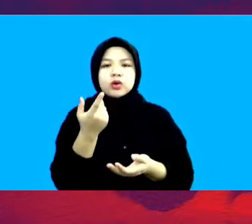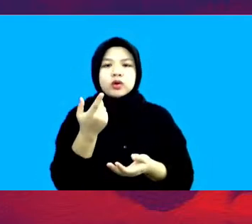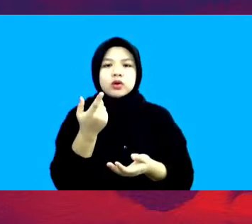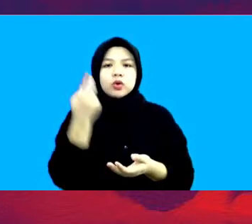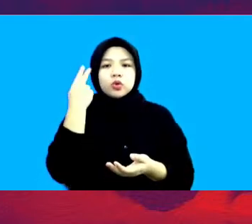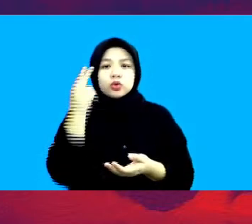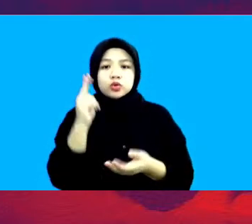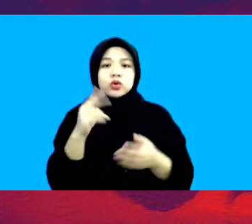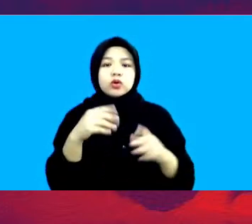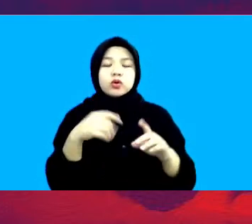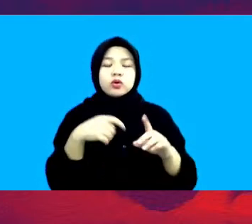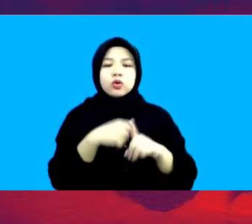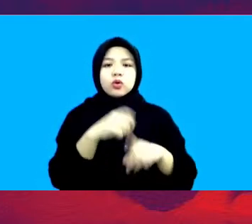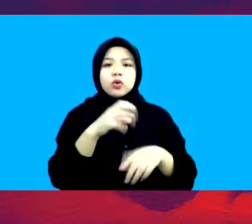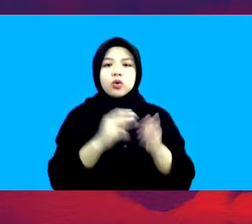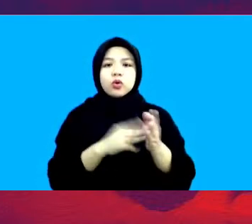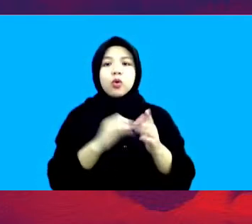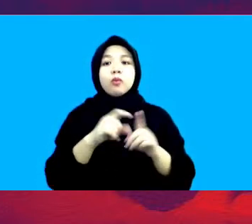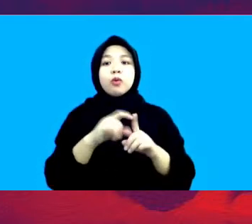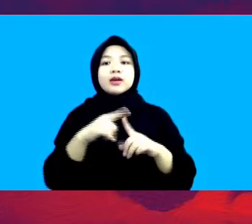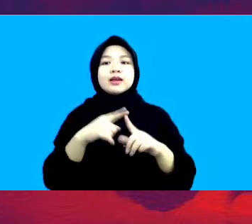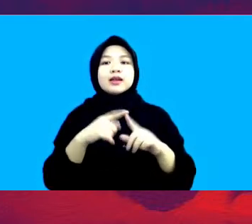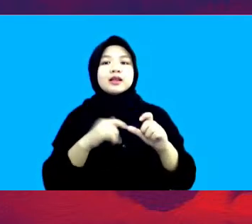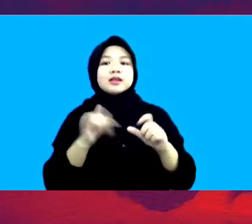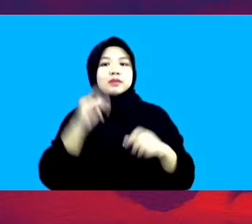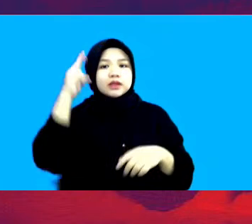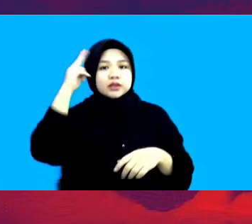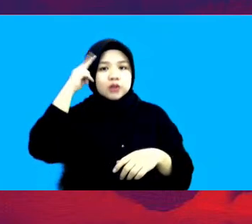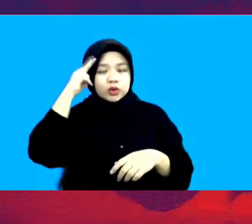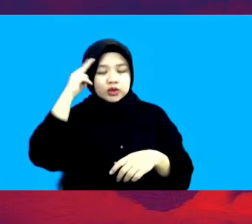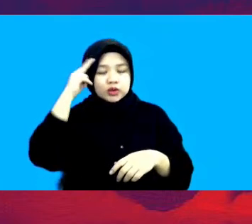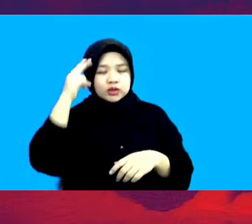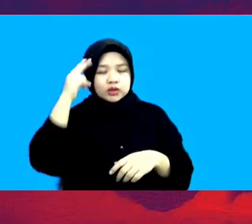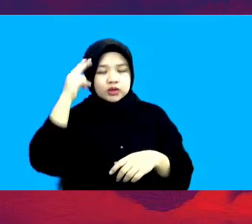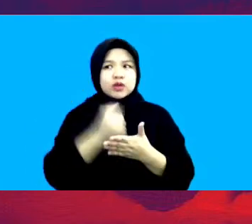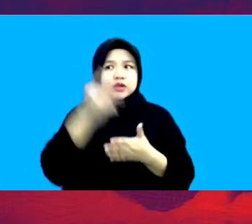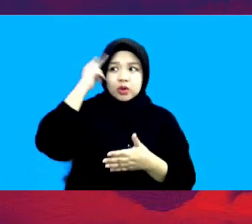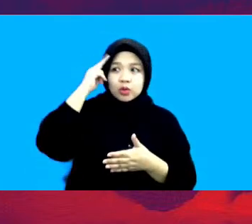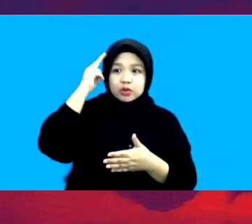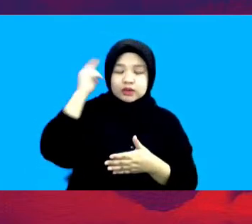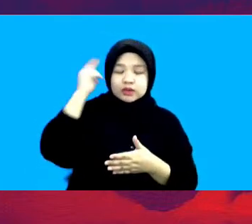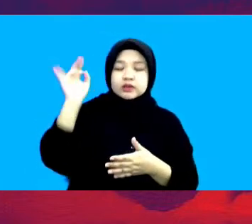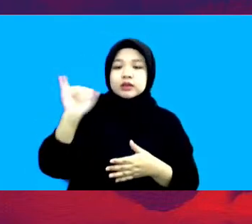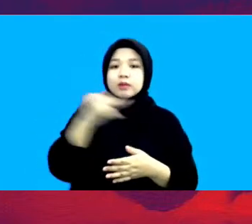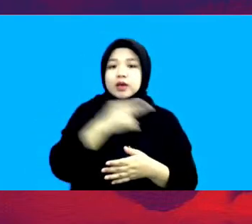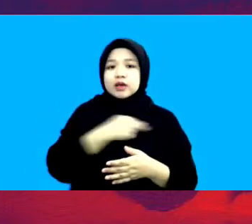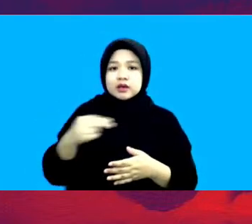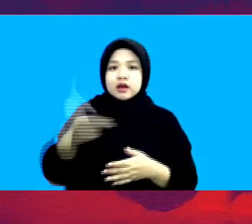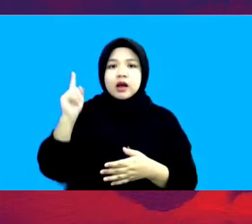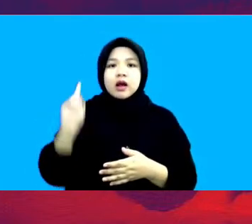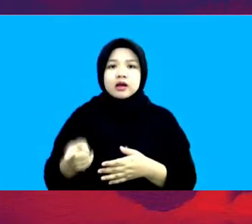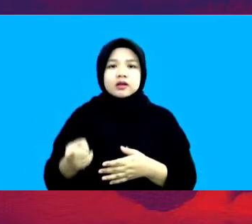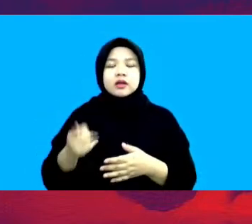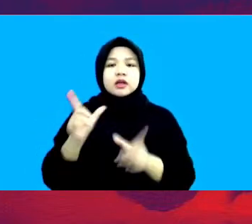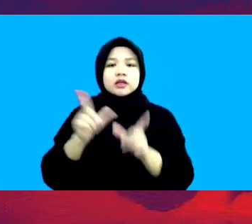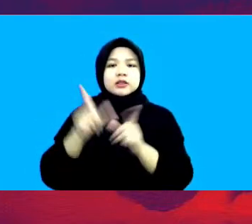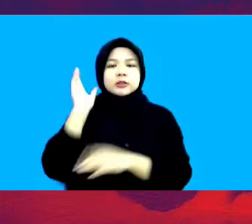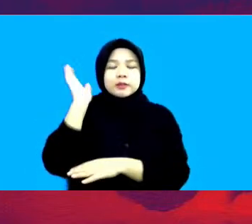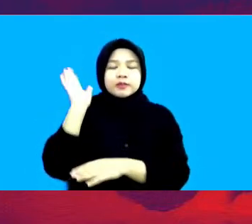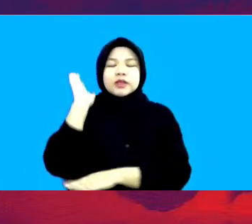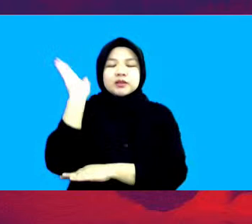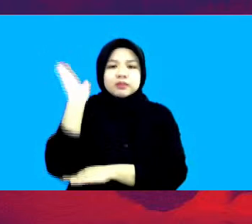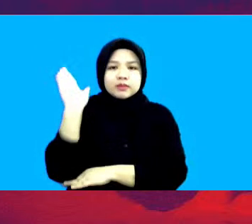like Saudi. Saudi and Indonesia actually initiated a high-level seminar on food insecurity.